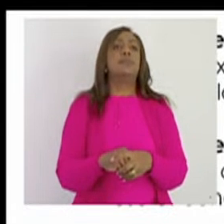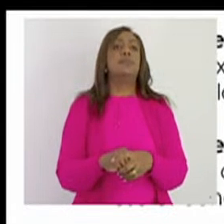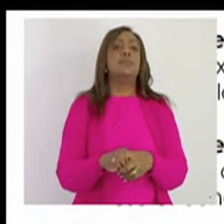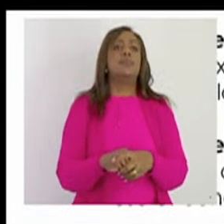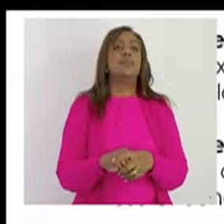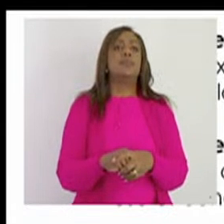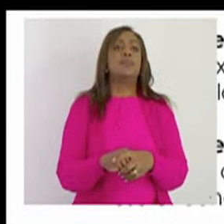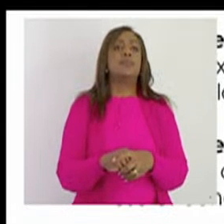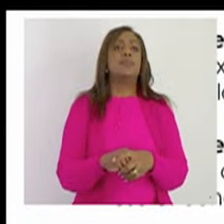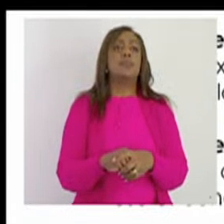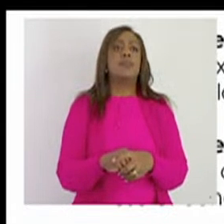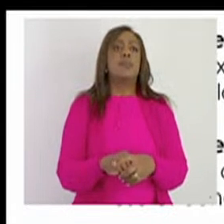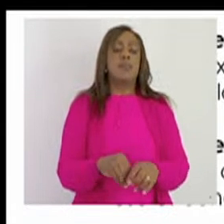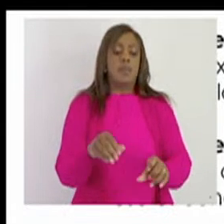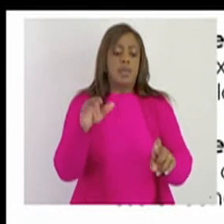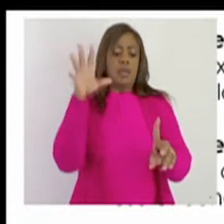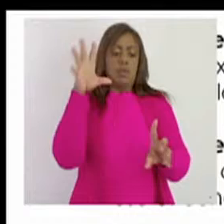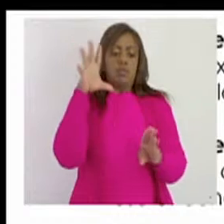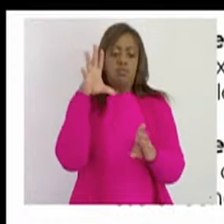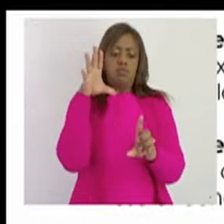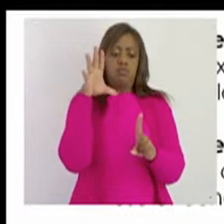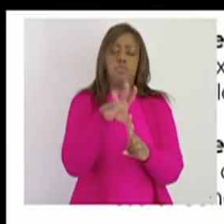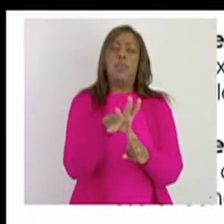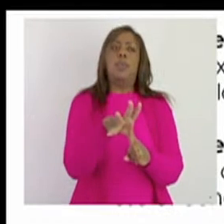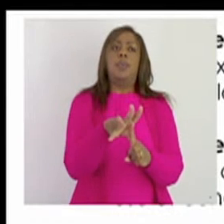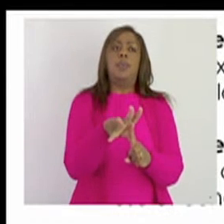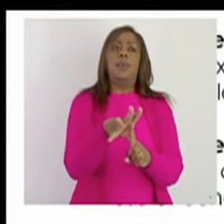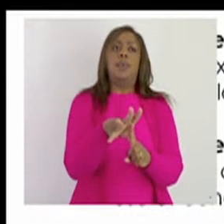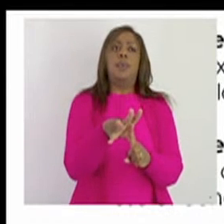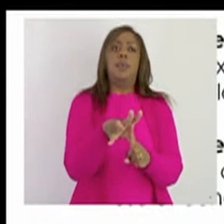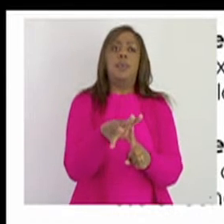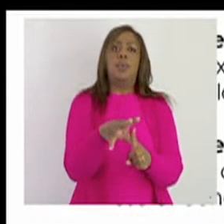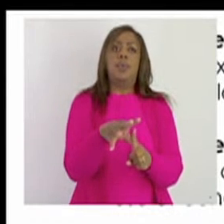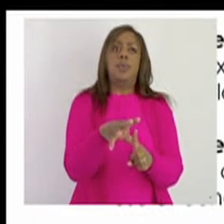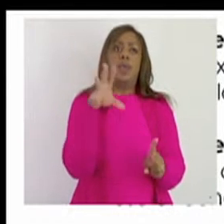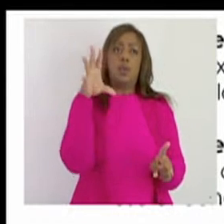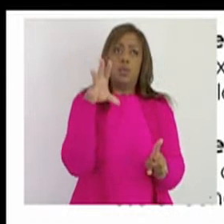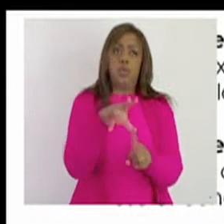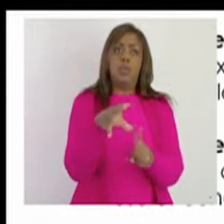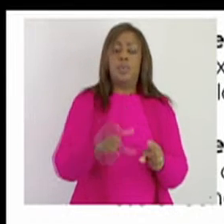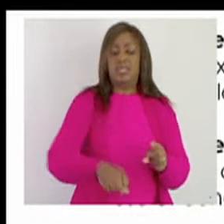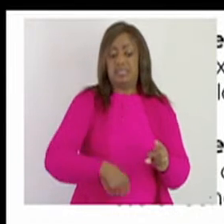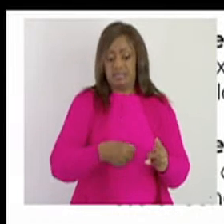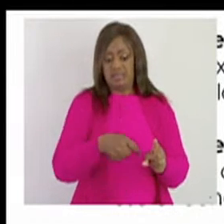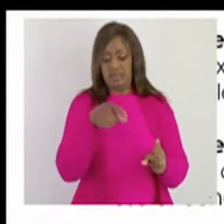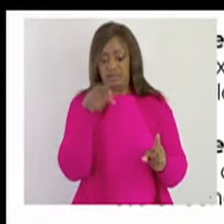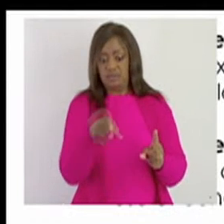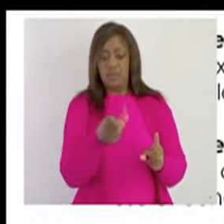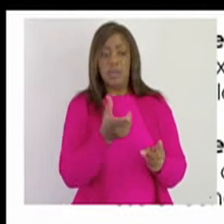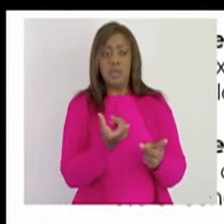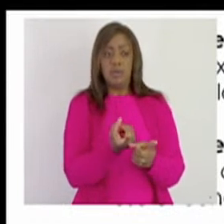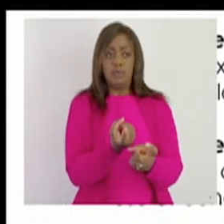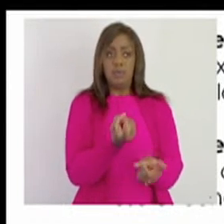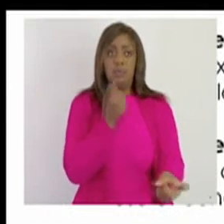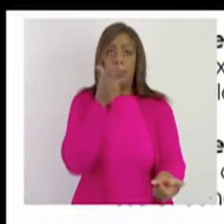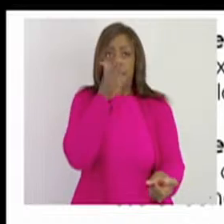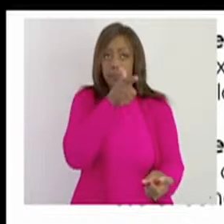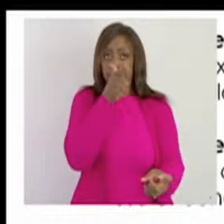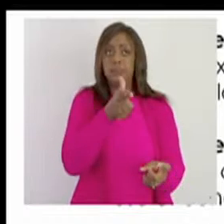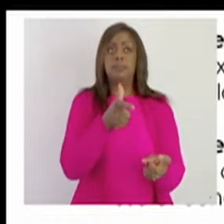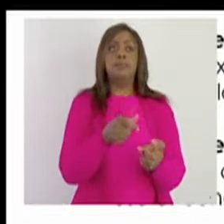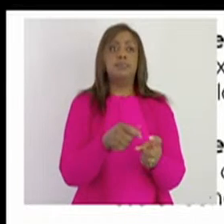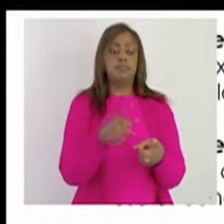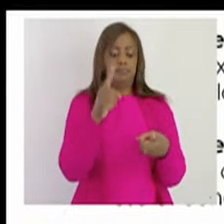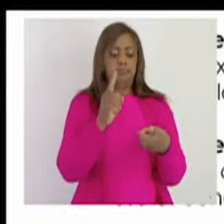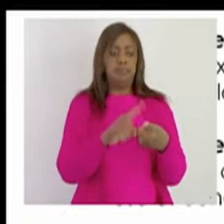again. Let's now look at how we can prevent the spreading of these diseases. As